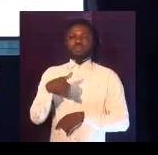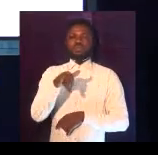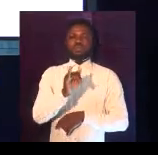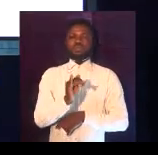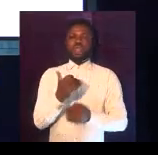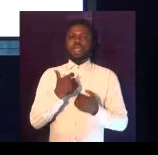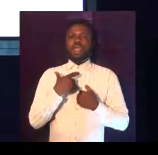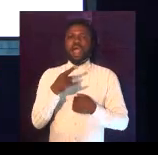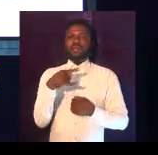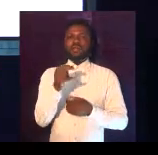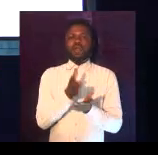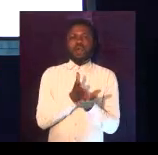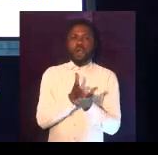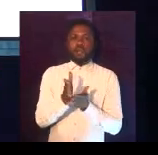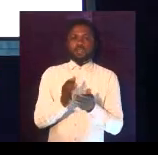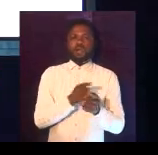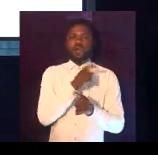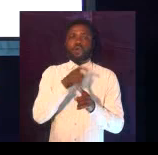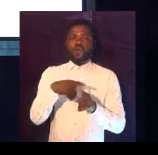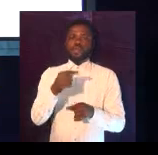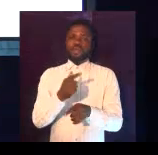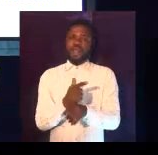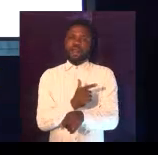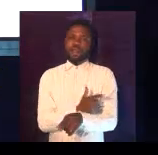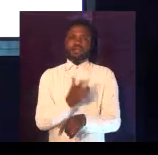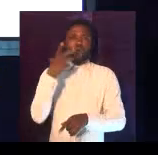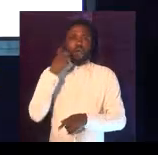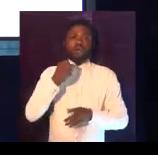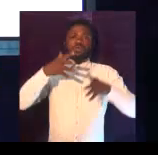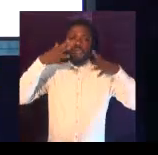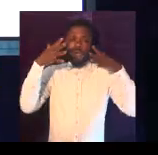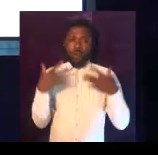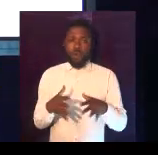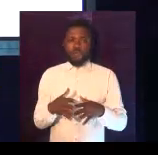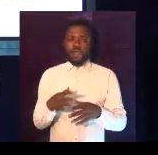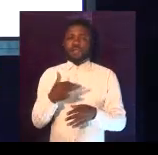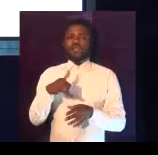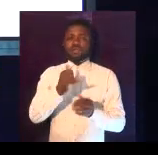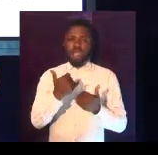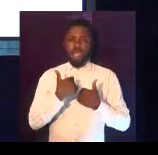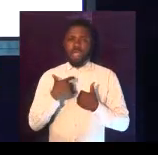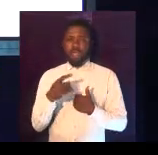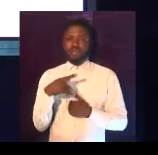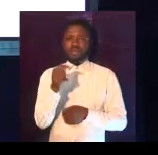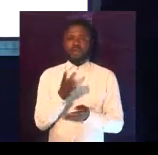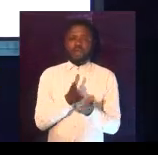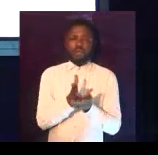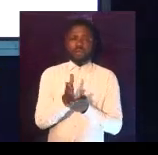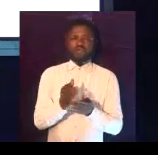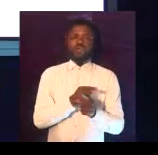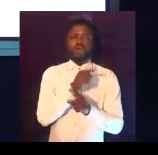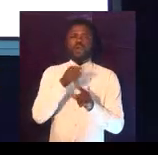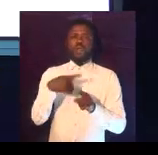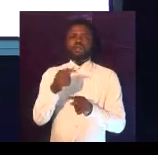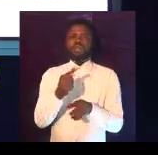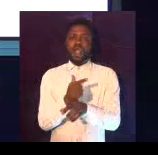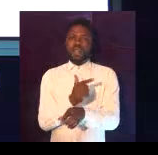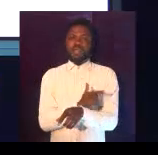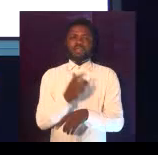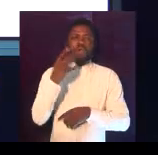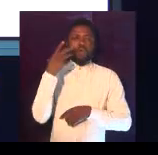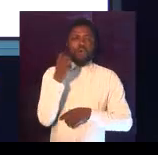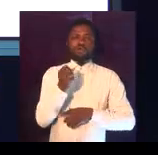They had the correction when the lesson was over. They had the correction when